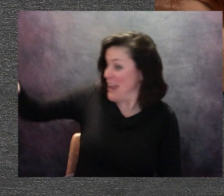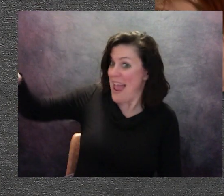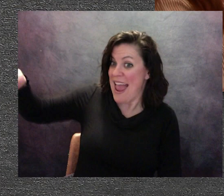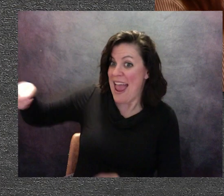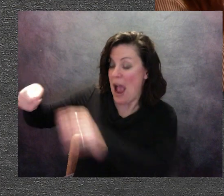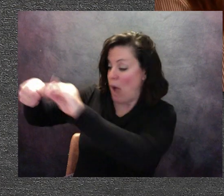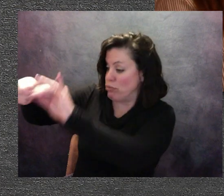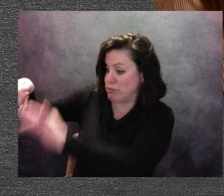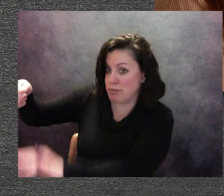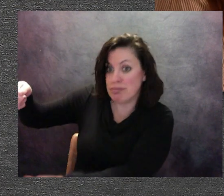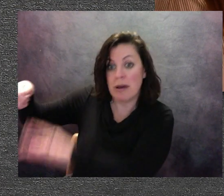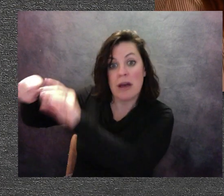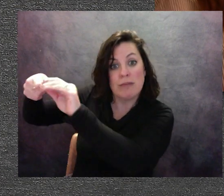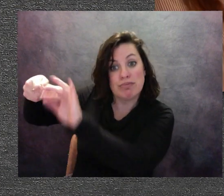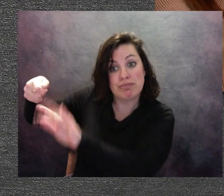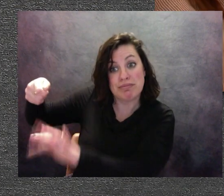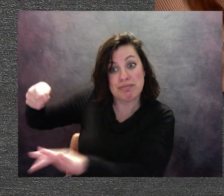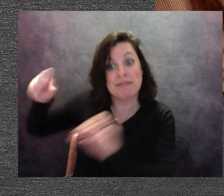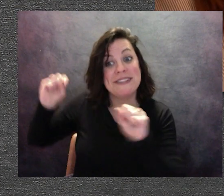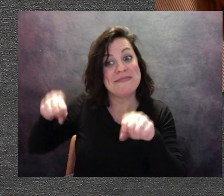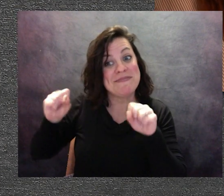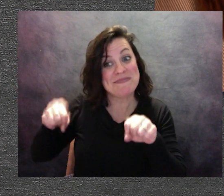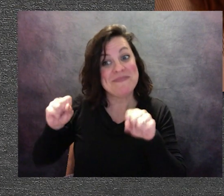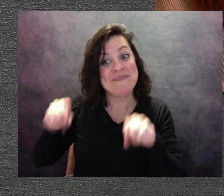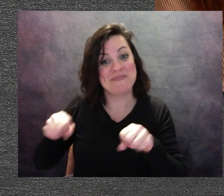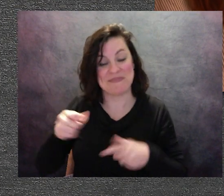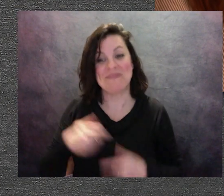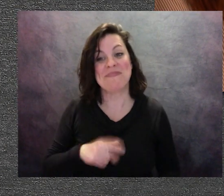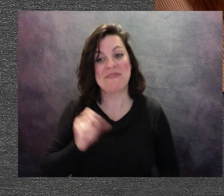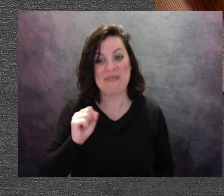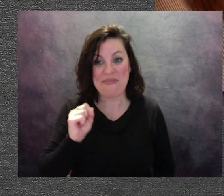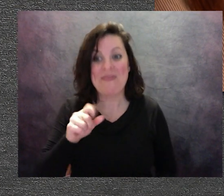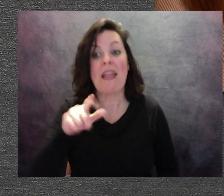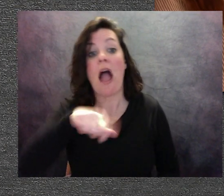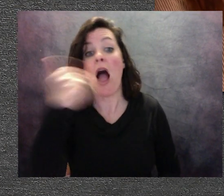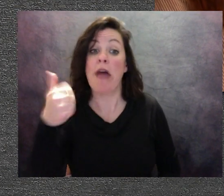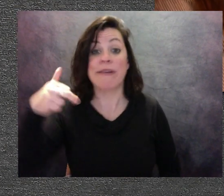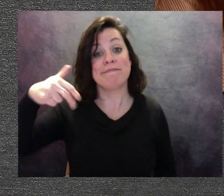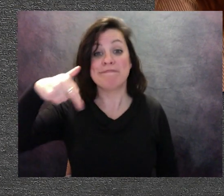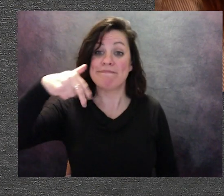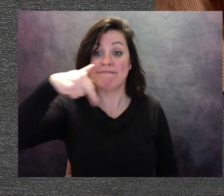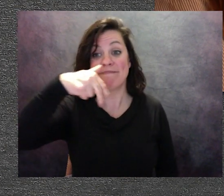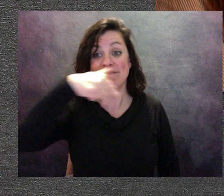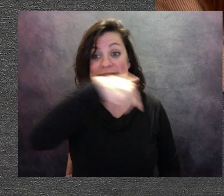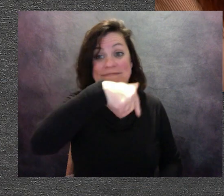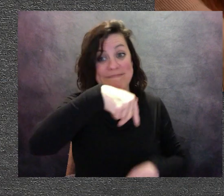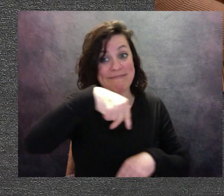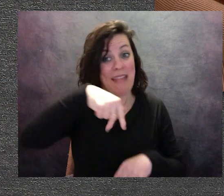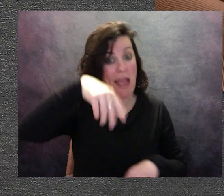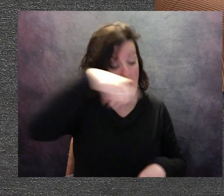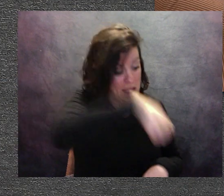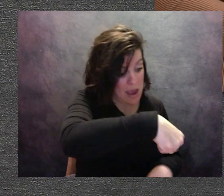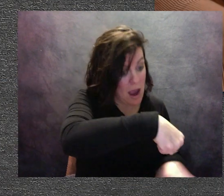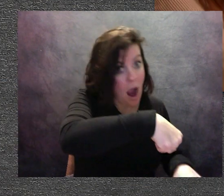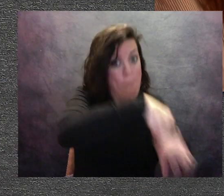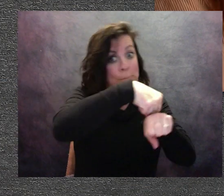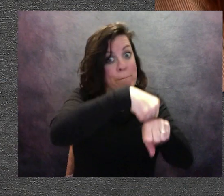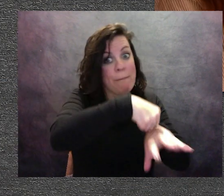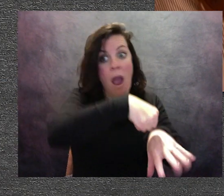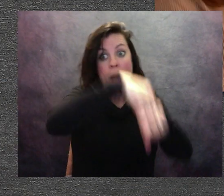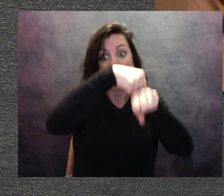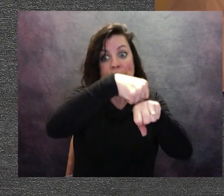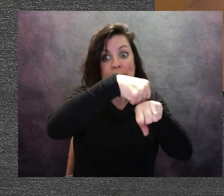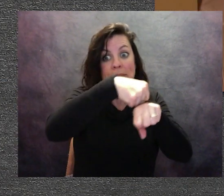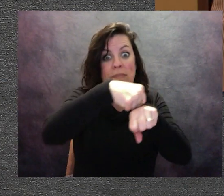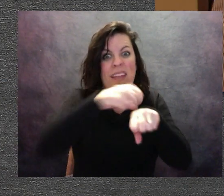A few pins fall into his mother's lap. The others hang onto the magnet. He has to pull them off.